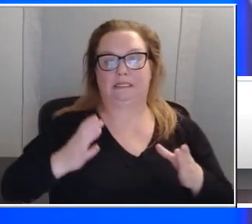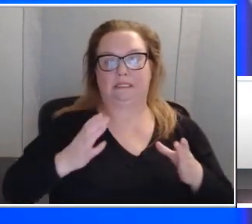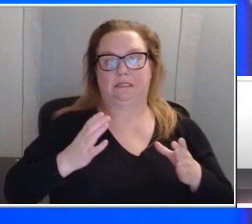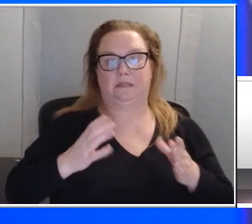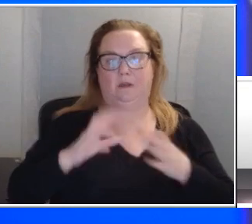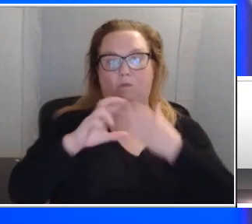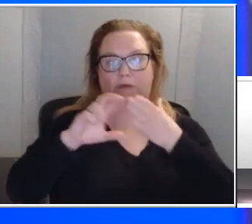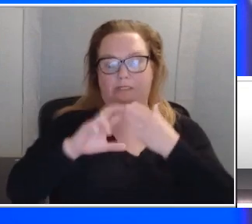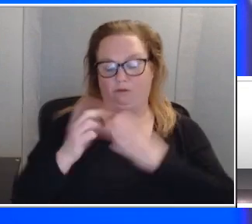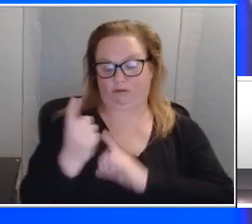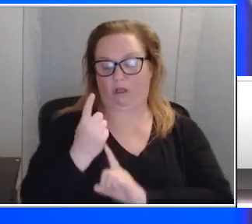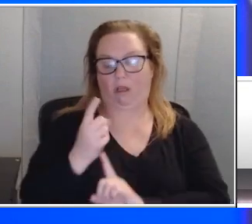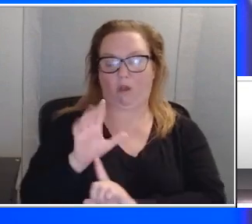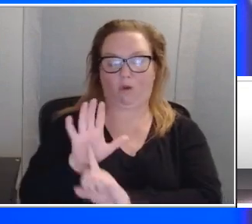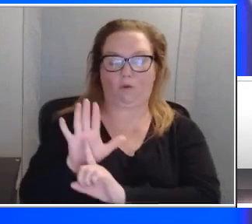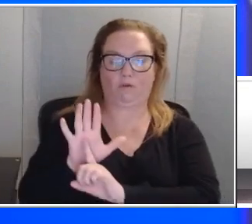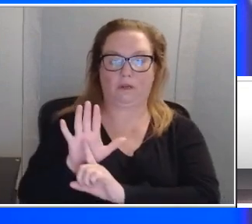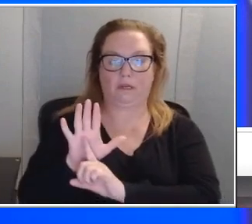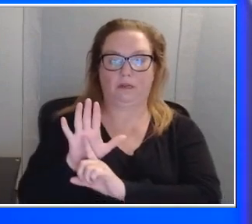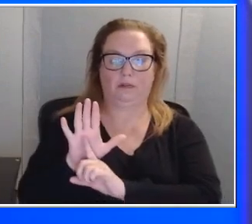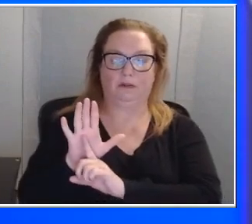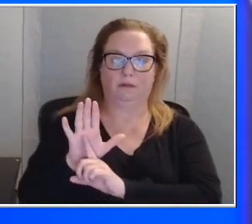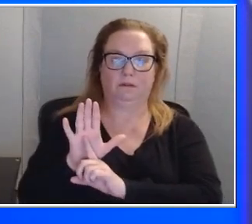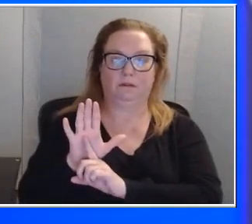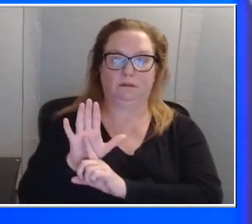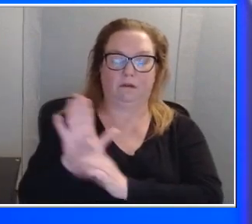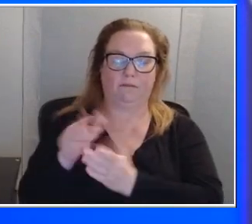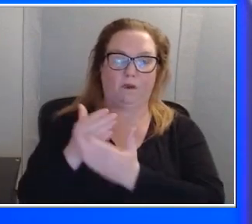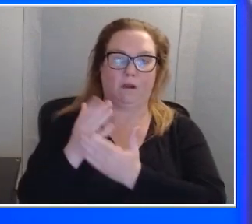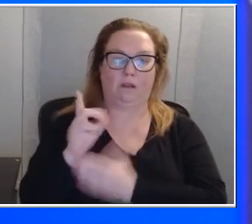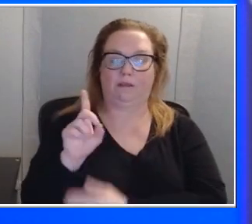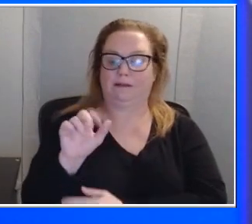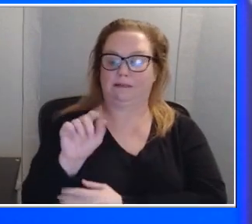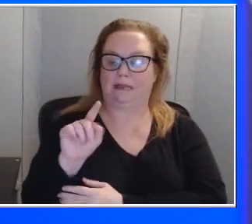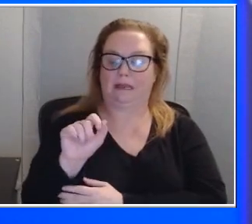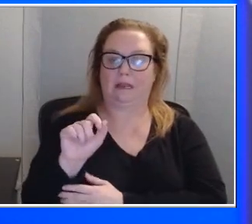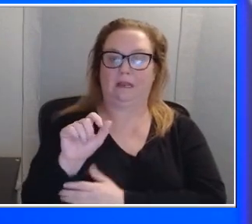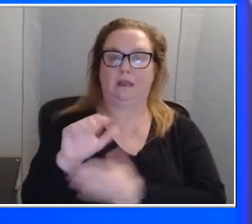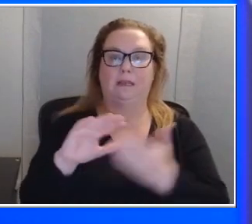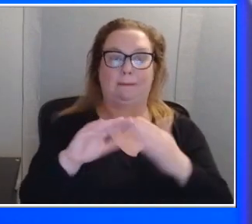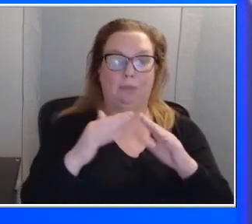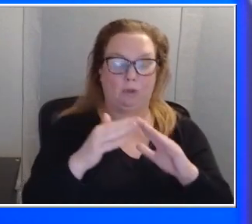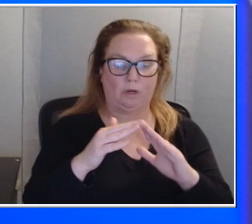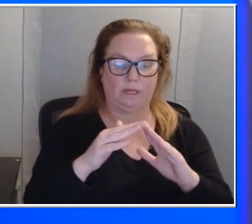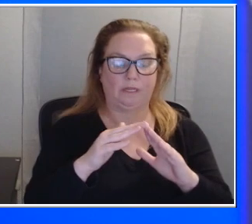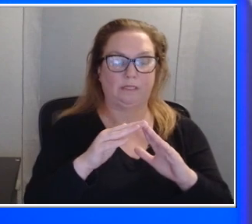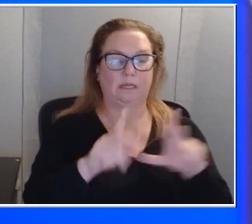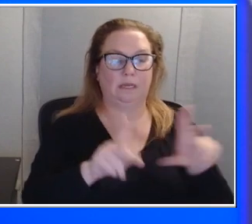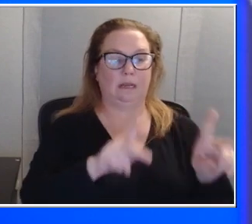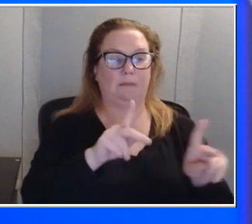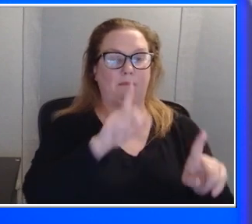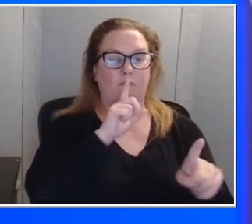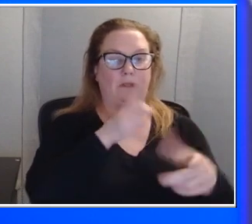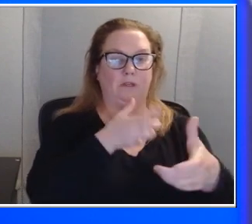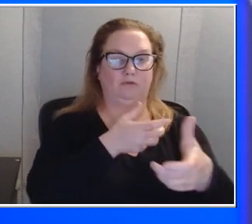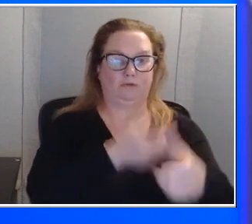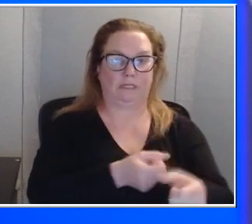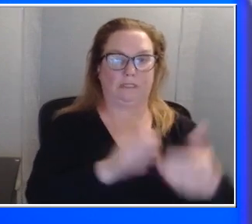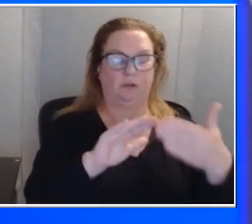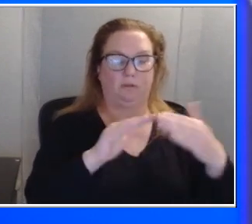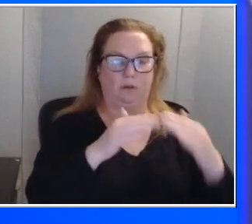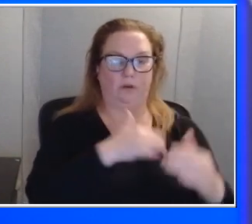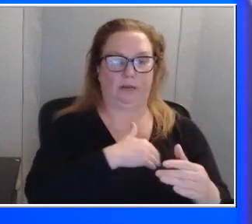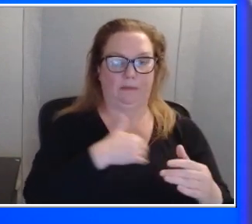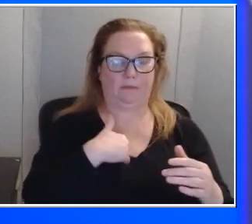research alone to carry the day on this. I think we really have to look at communities, because people really trust their community members or